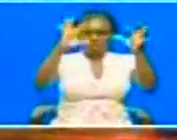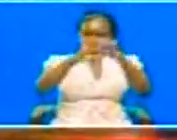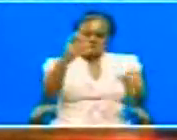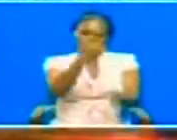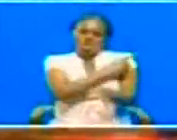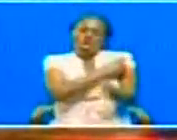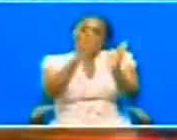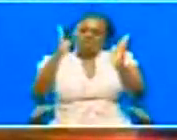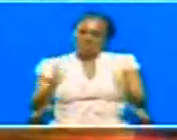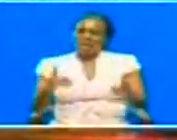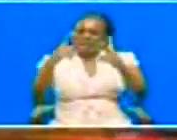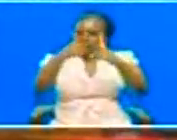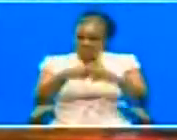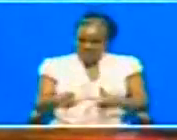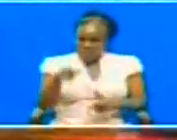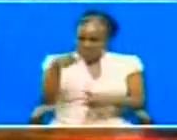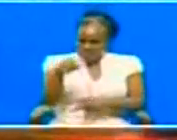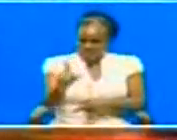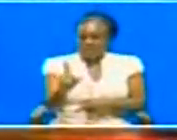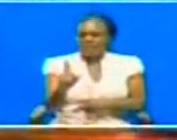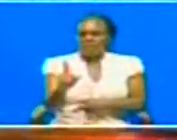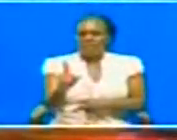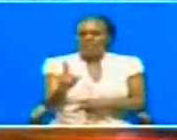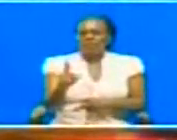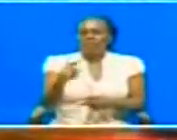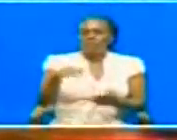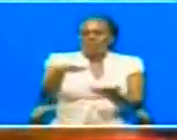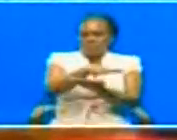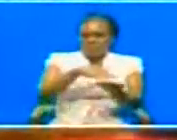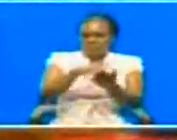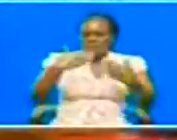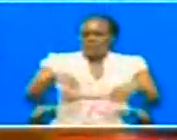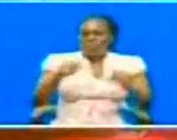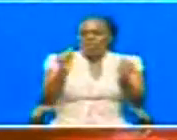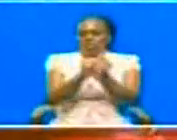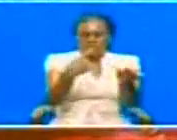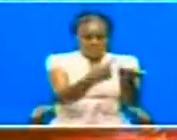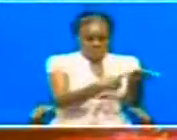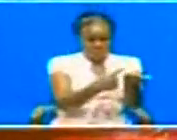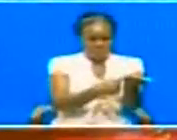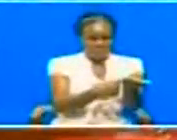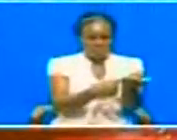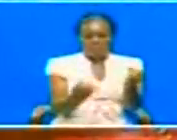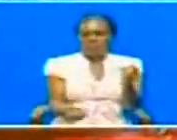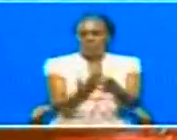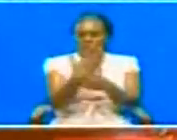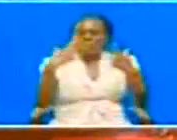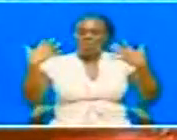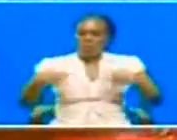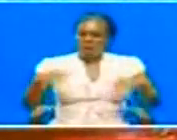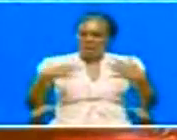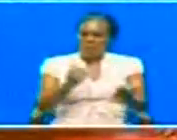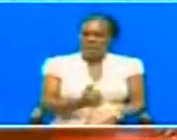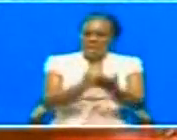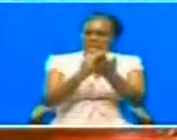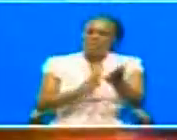the woman who began this foundation, Dr. Toxie Foundation for People with Albinism. Albinism Foundation. Incredible. She's helped more